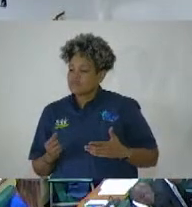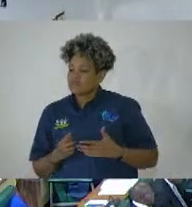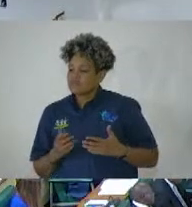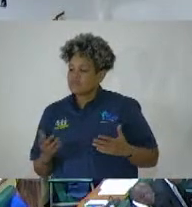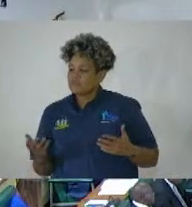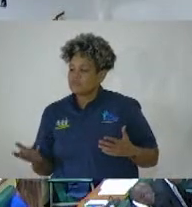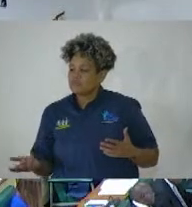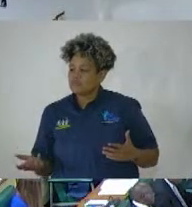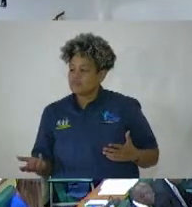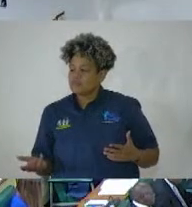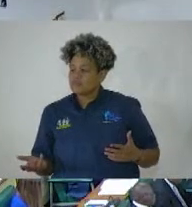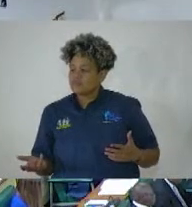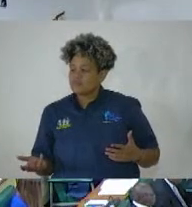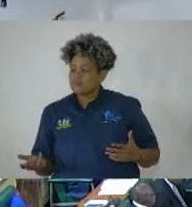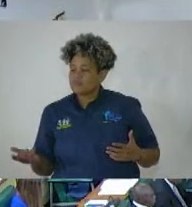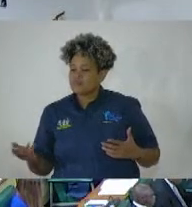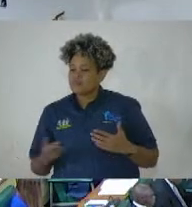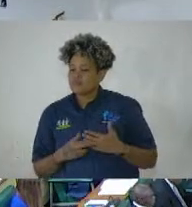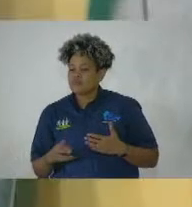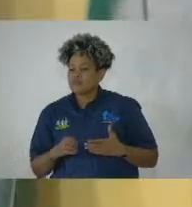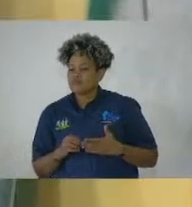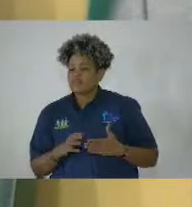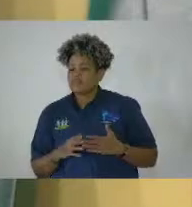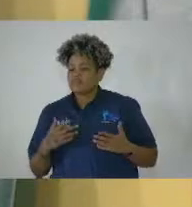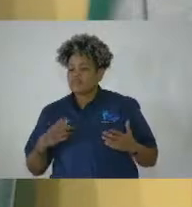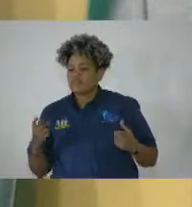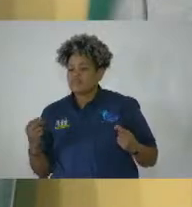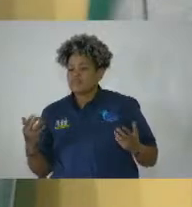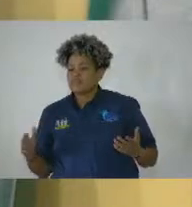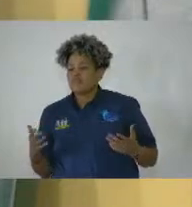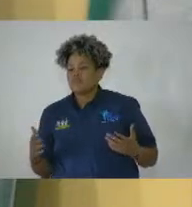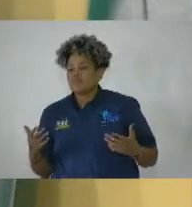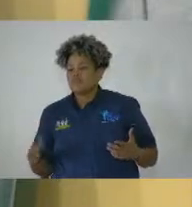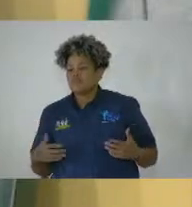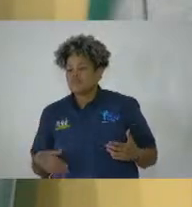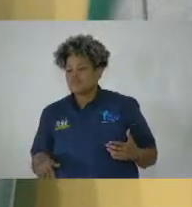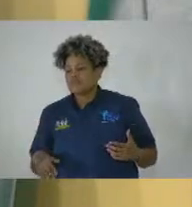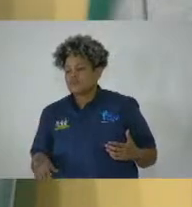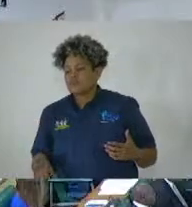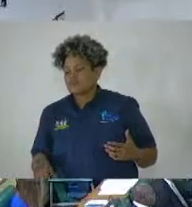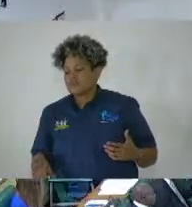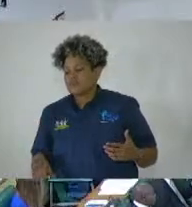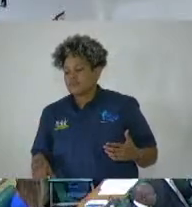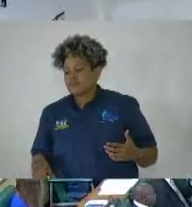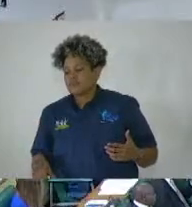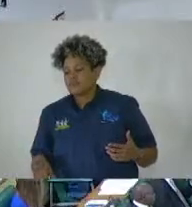to refer the documents to the Standing Finance Committee.